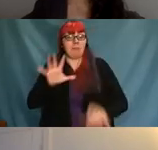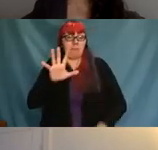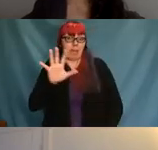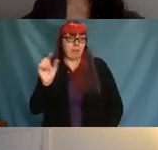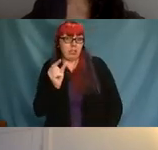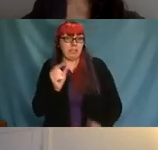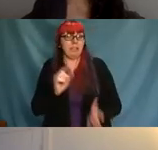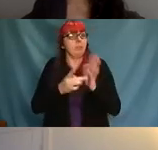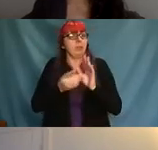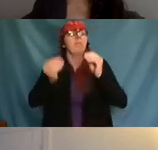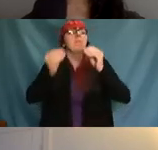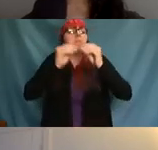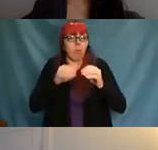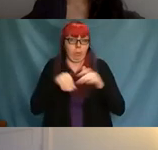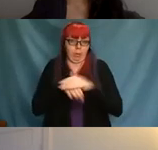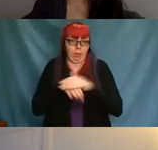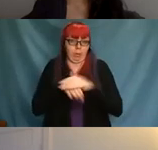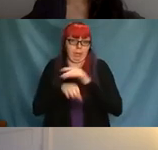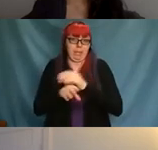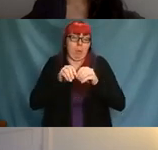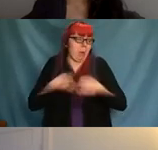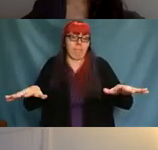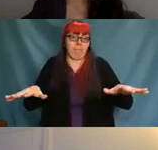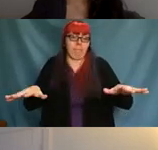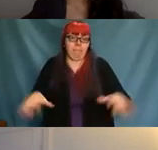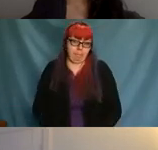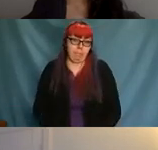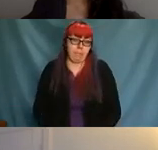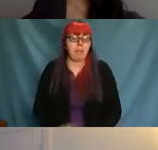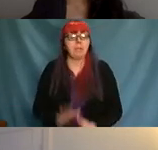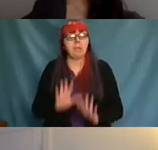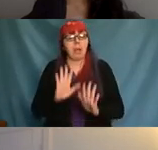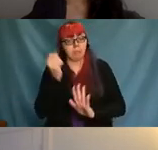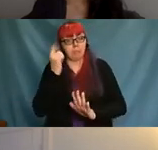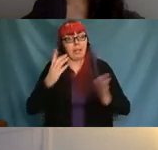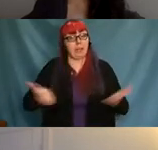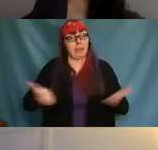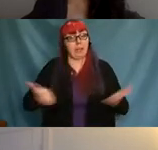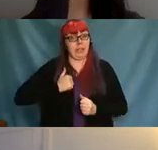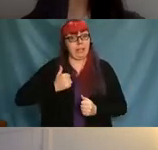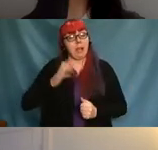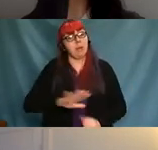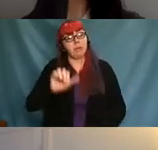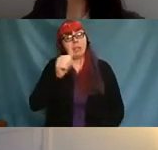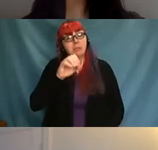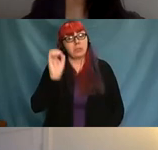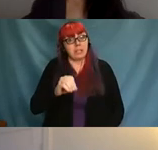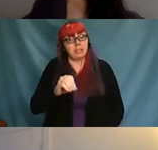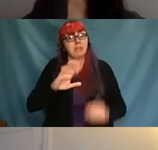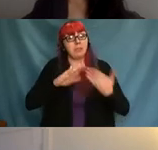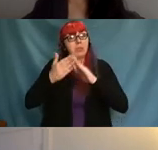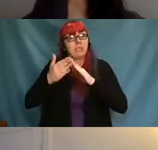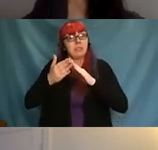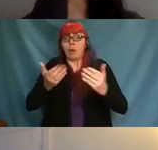found in many more places. We have to remember, though, that in Canada, the flip side is there's still about 10% of Canadians that don't